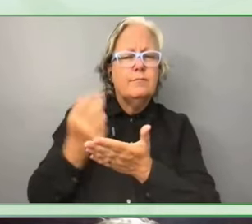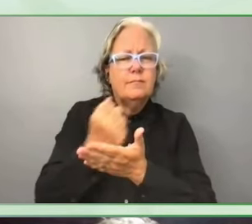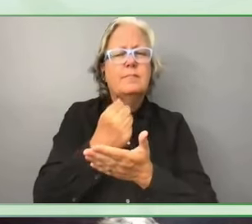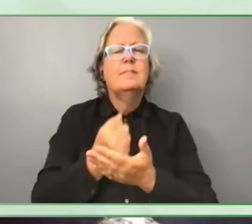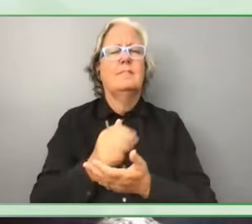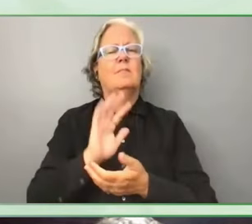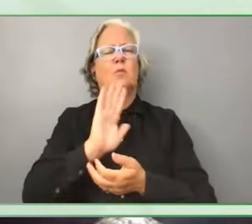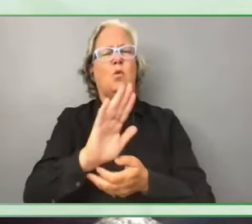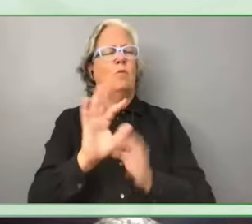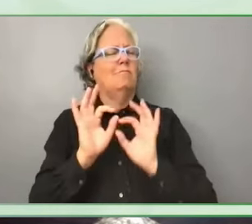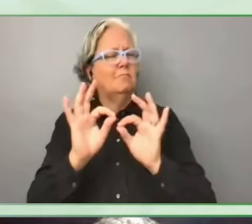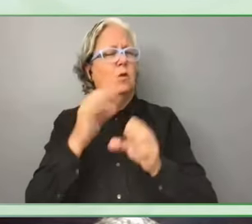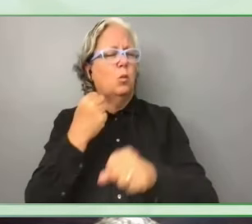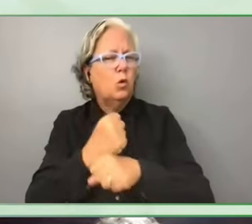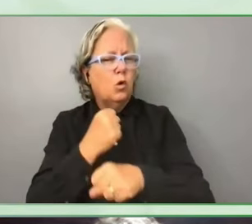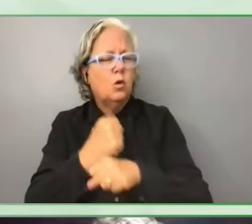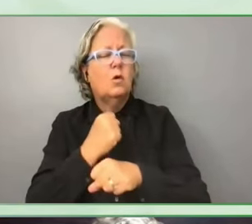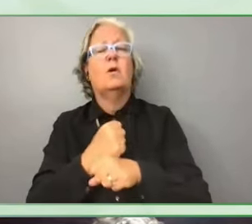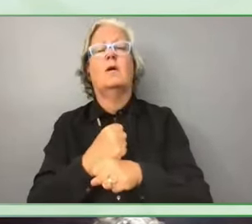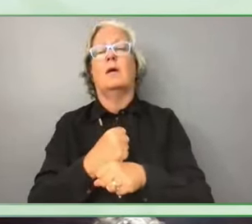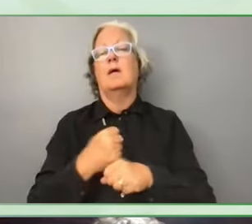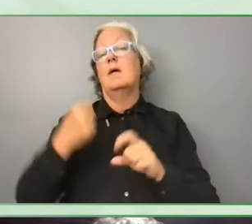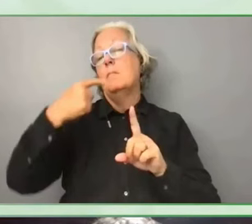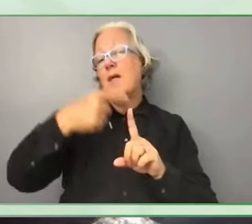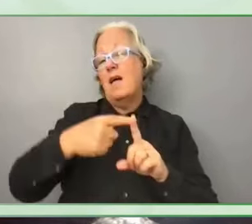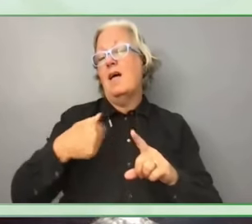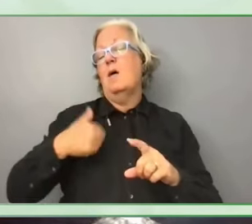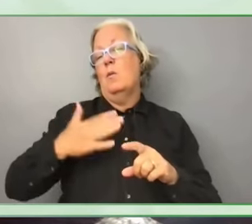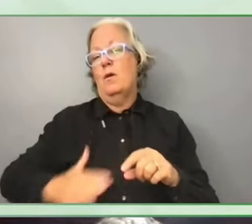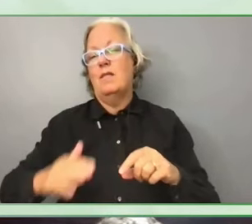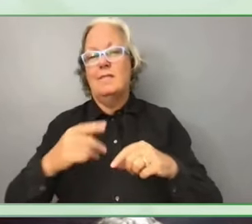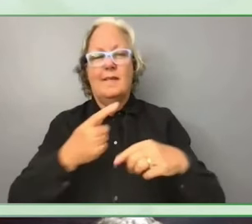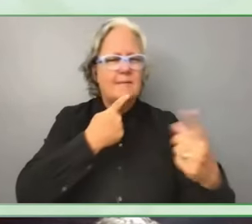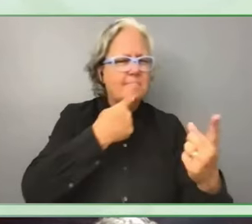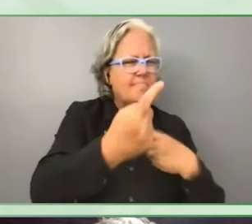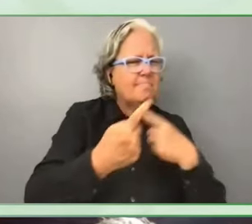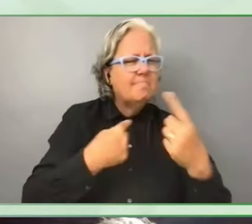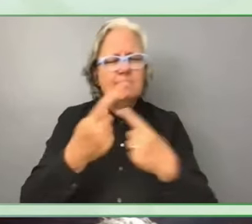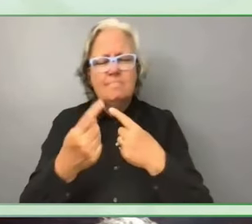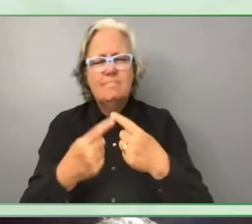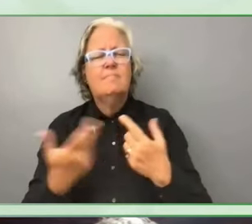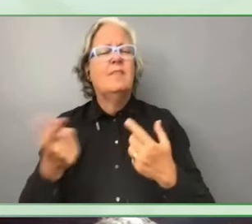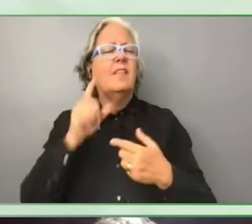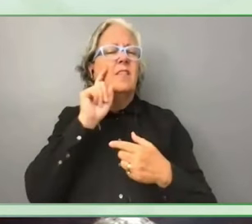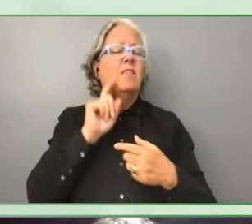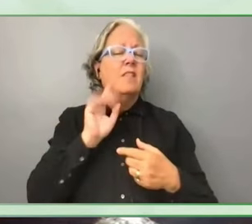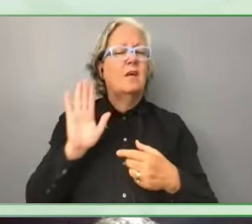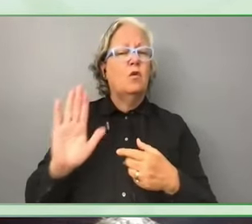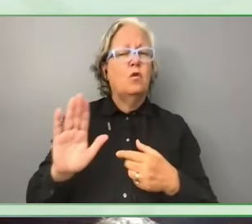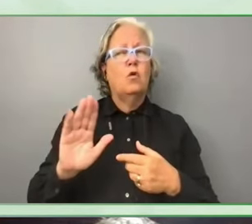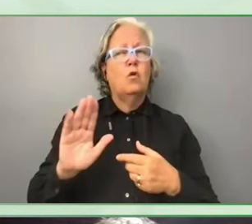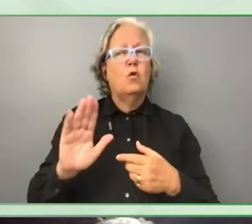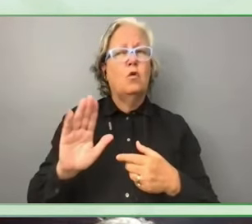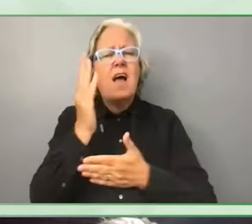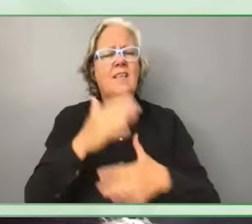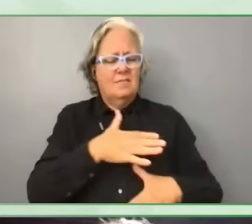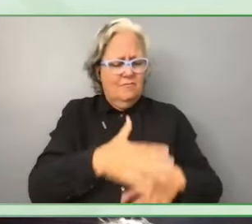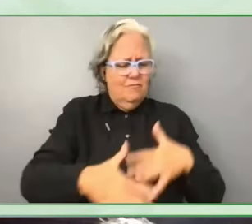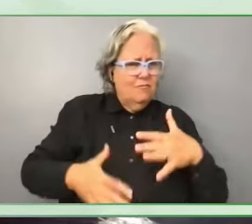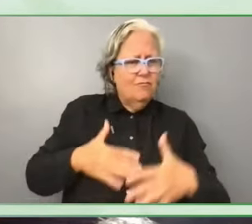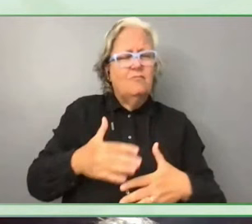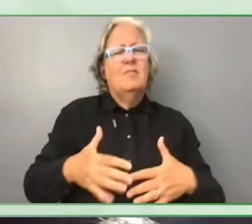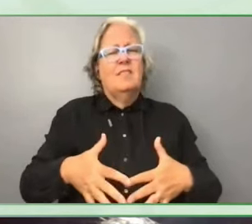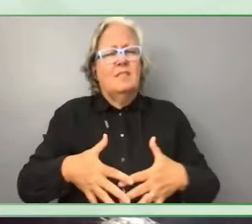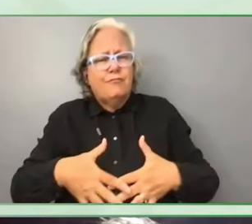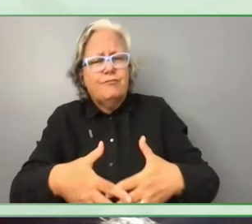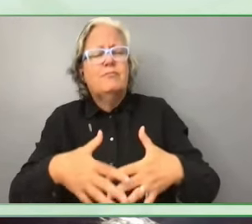also have a conversation about the importance of sexuality rights for people with disabilities and how your